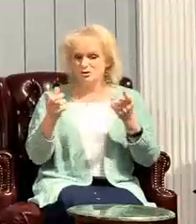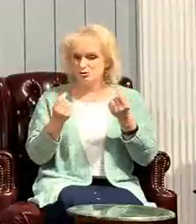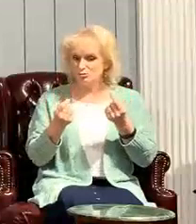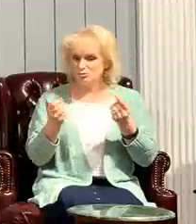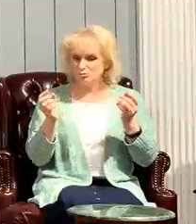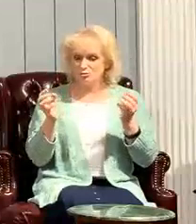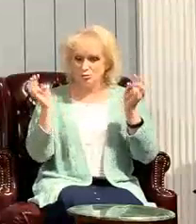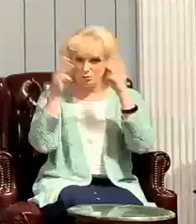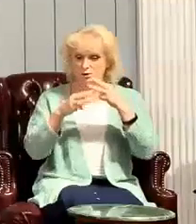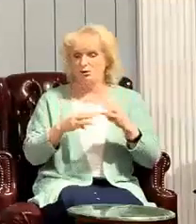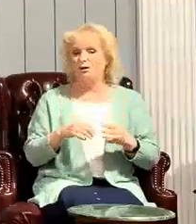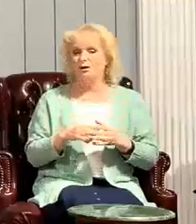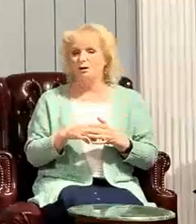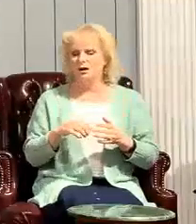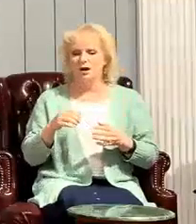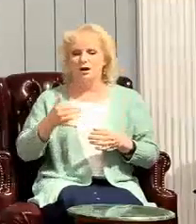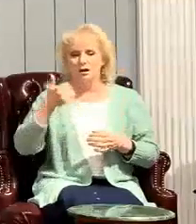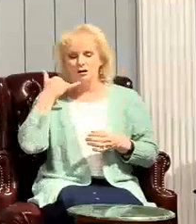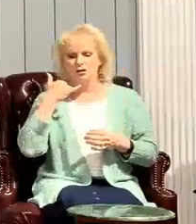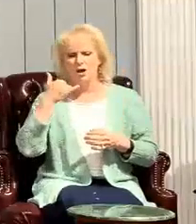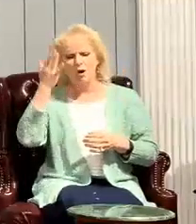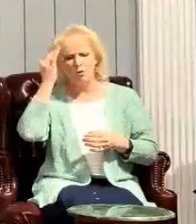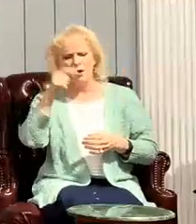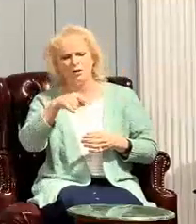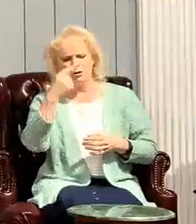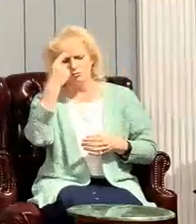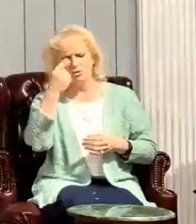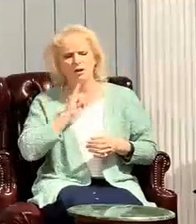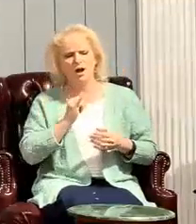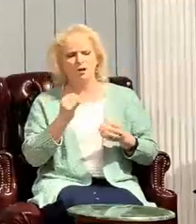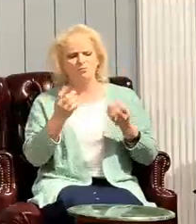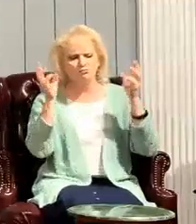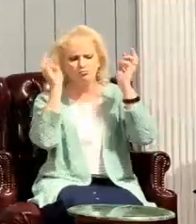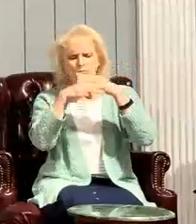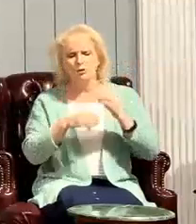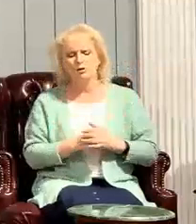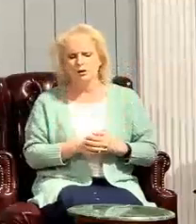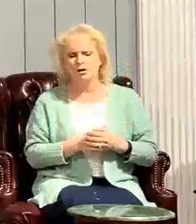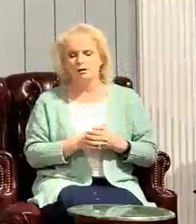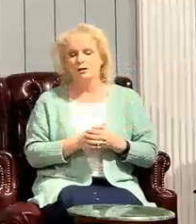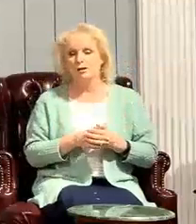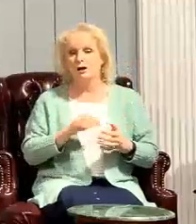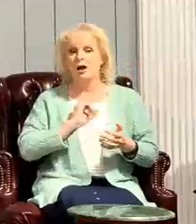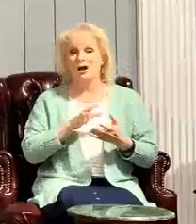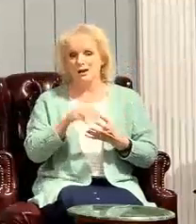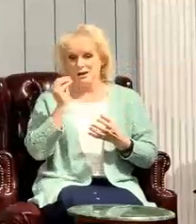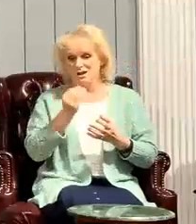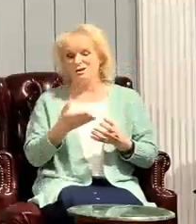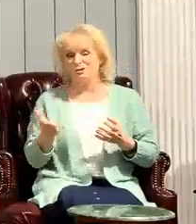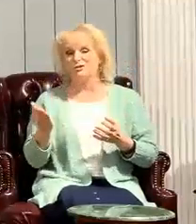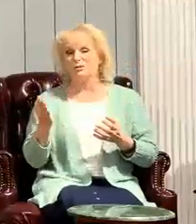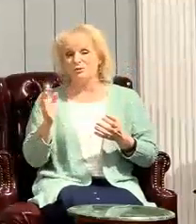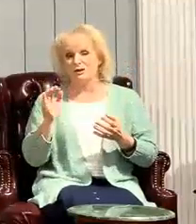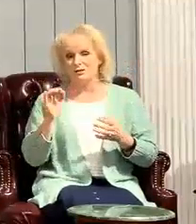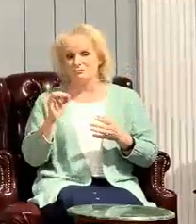So I learned a couple of lessons right there. I learned that when a person offers to pray and asks if there are any specific requests,